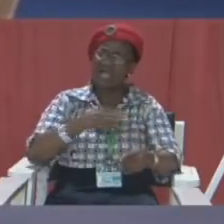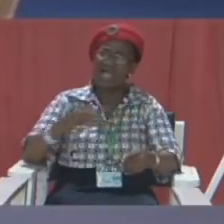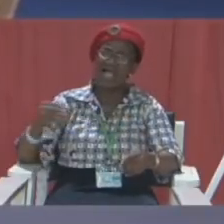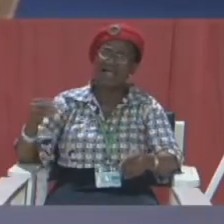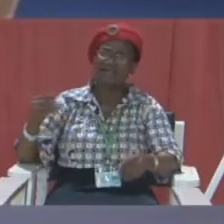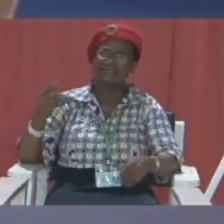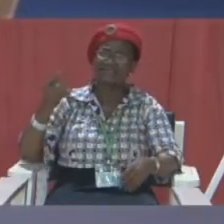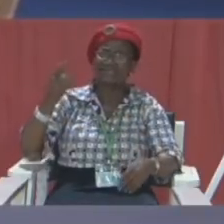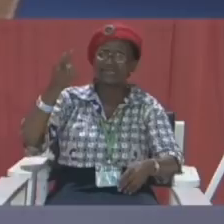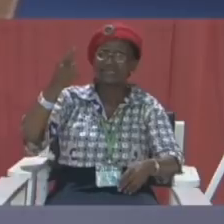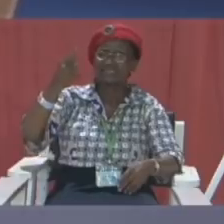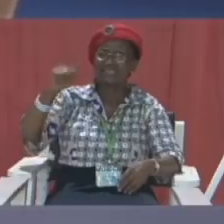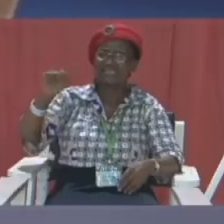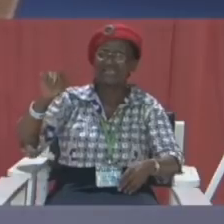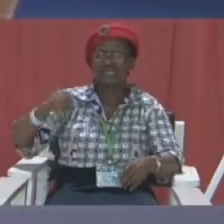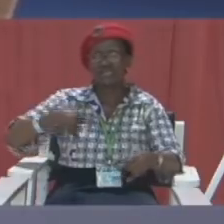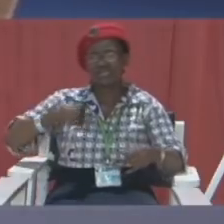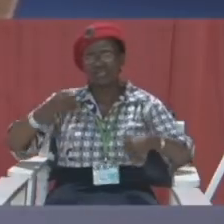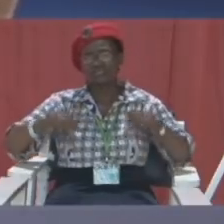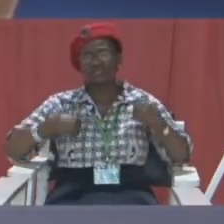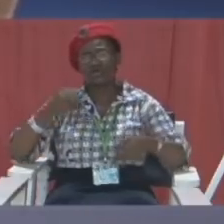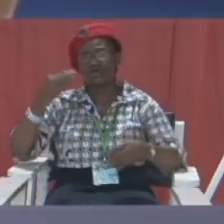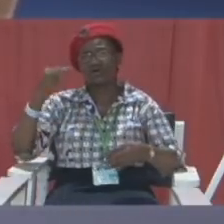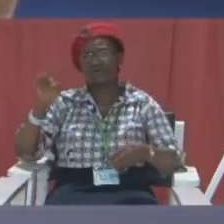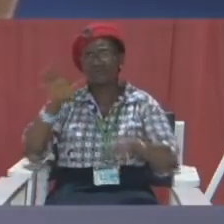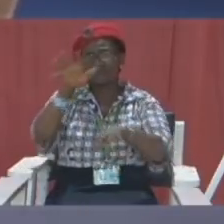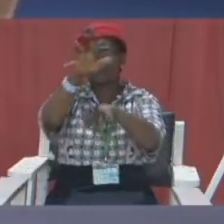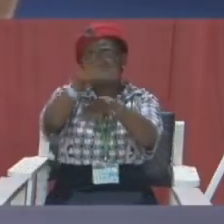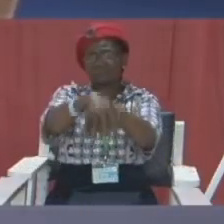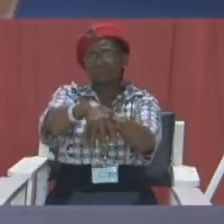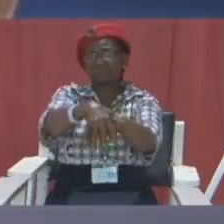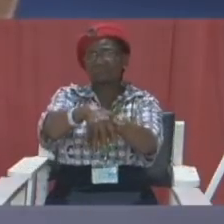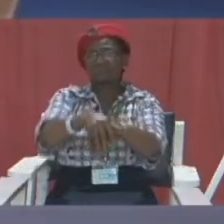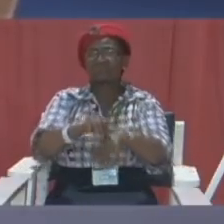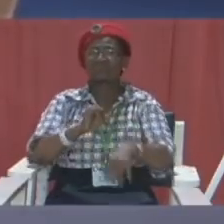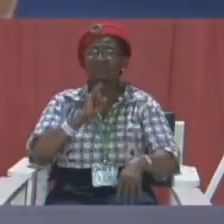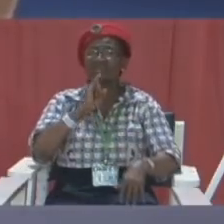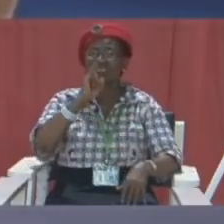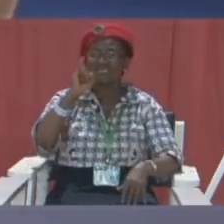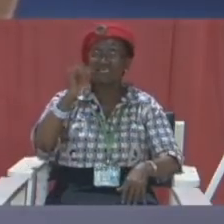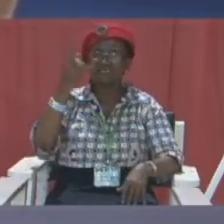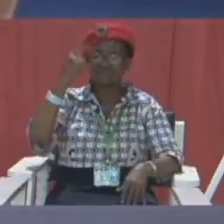moment. Ati wi pe iseju kan ni ayo awon alagbagbebe.